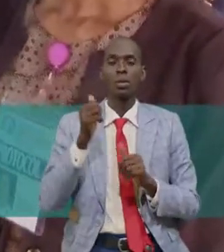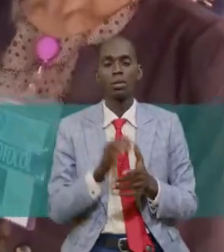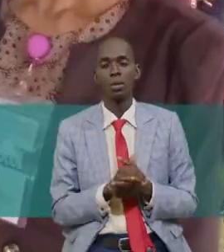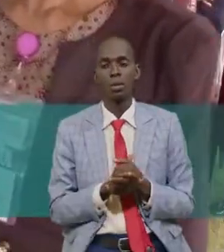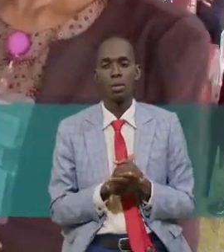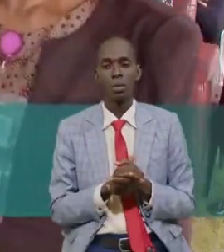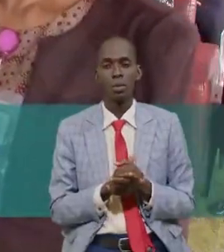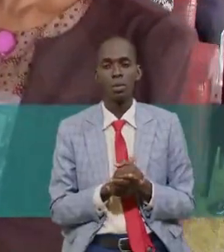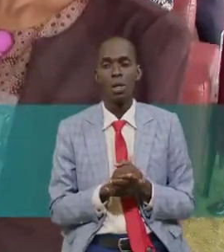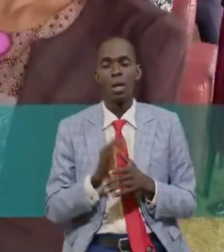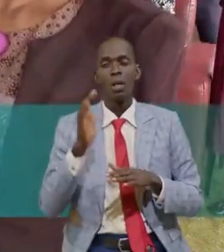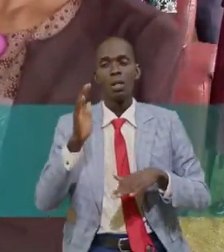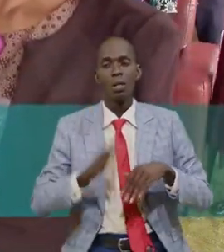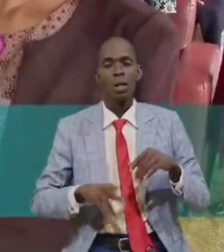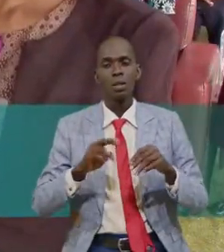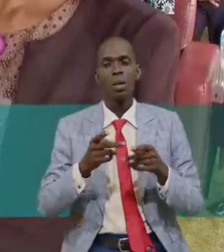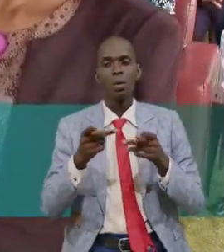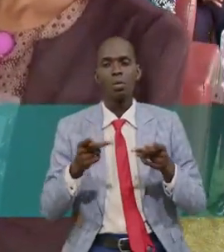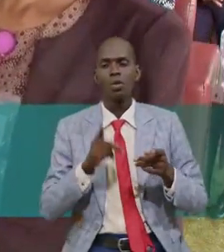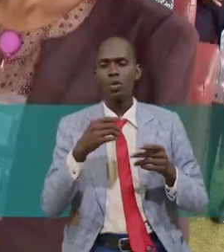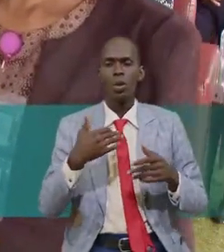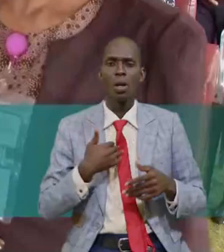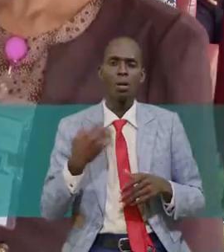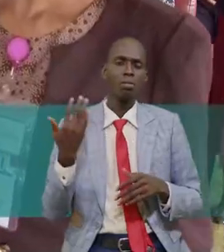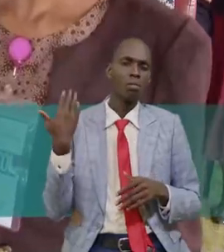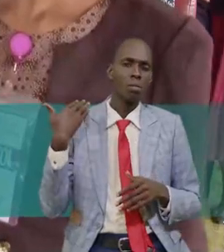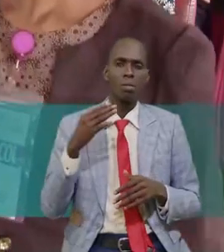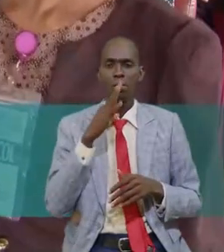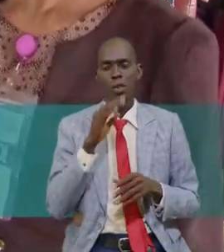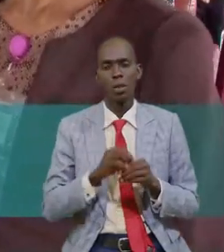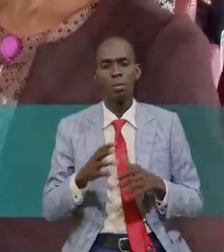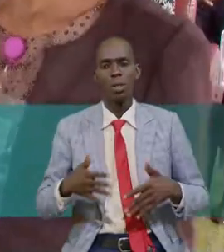than the place you had ever been in your life.